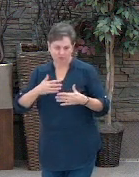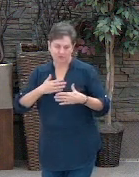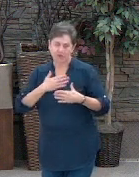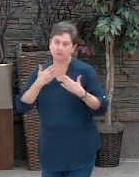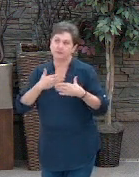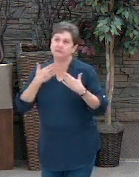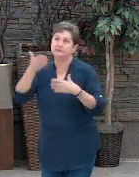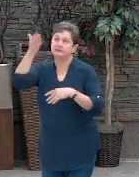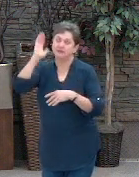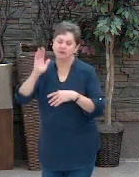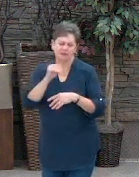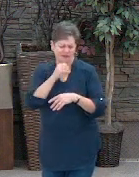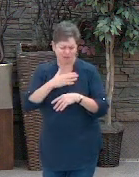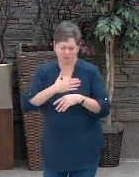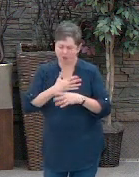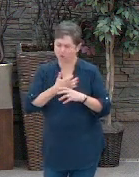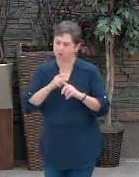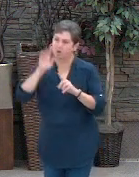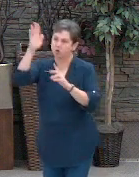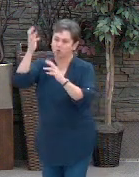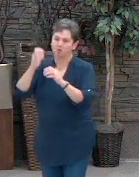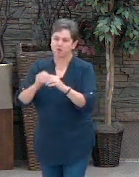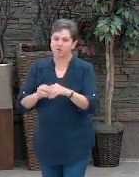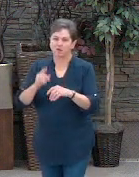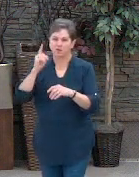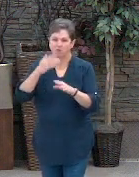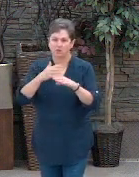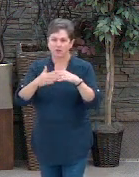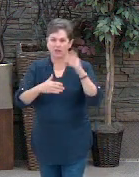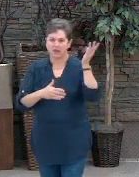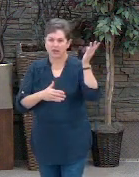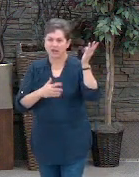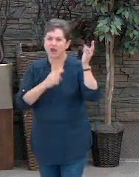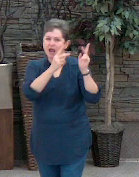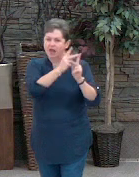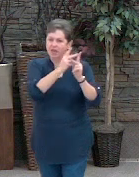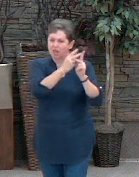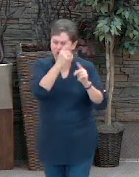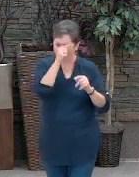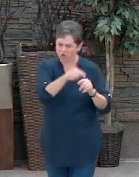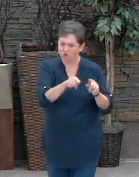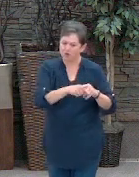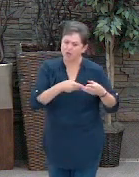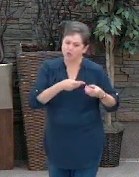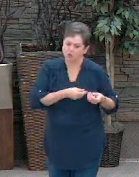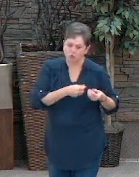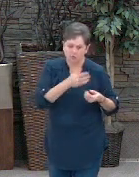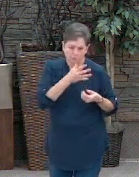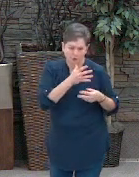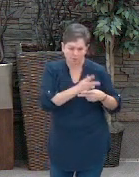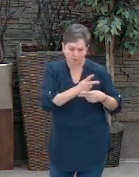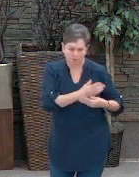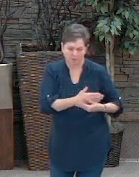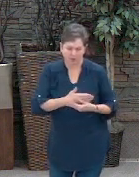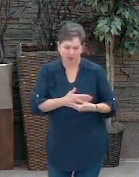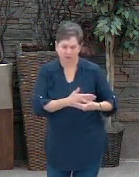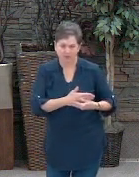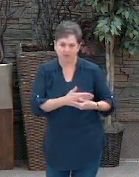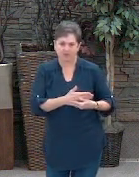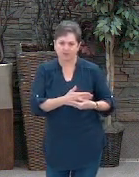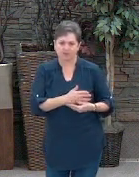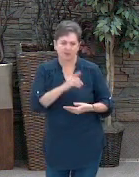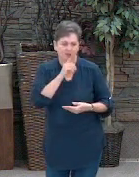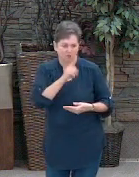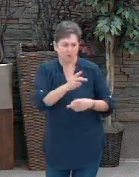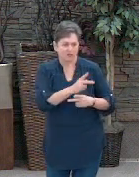done, but yours. And then in one hand, I care for you like a nursing mom. I